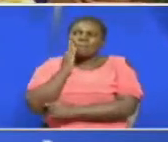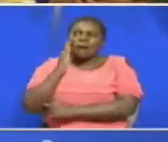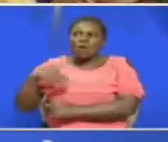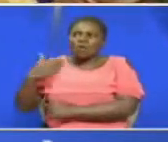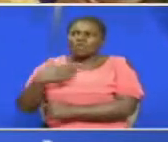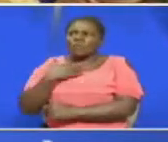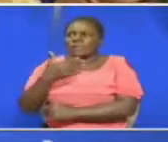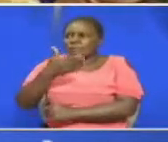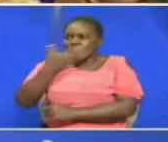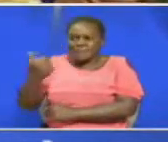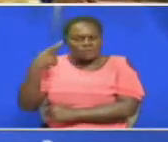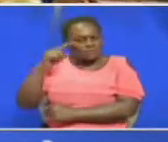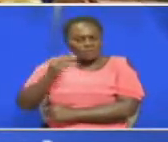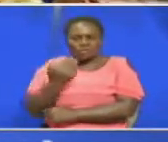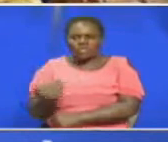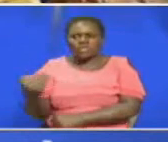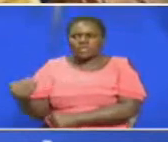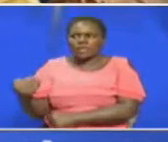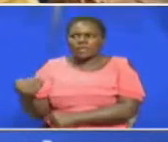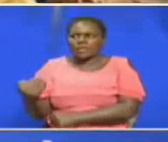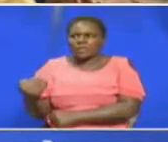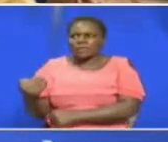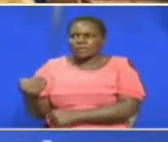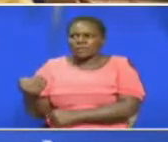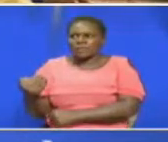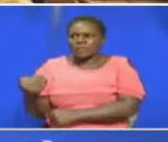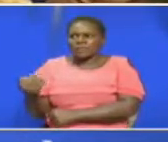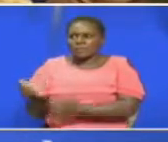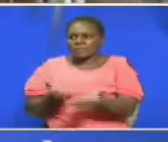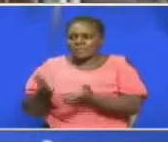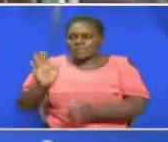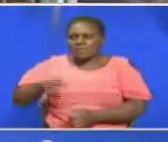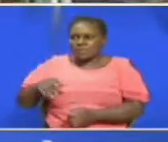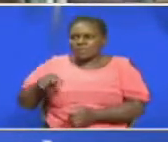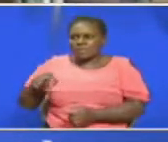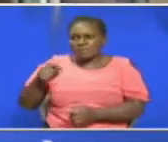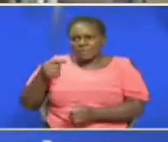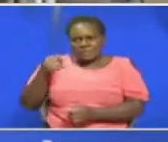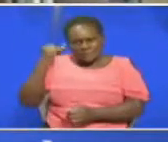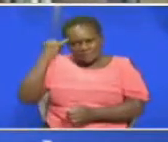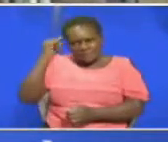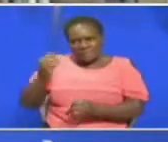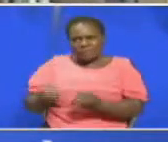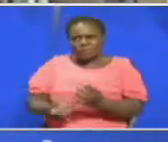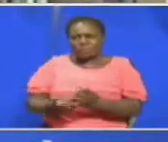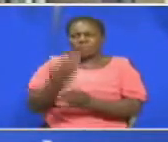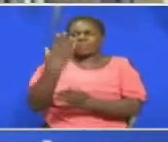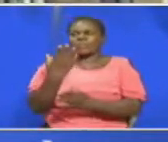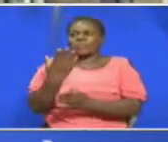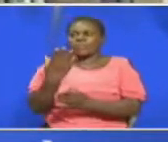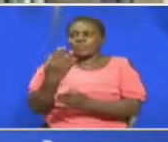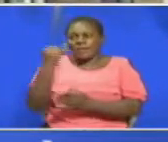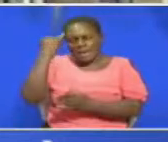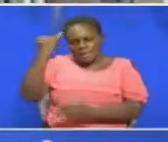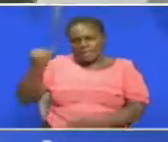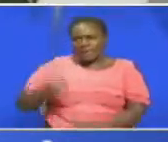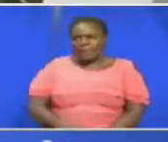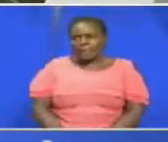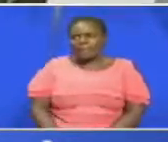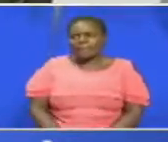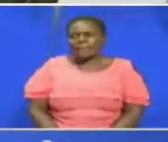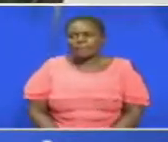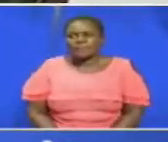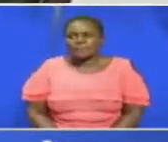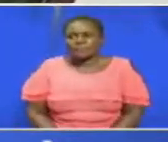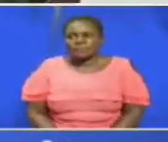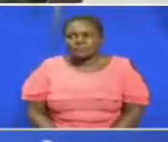always want the best for their kids is what the Chuka business women say pushed them to pressure for the actualization of the idea.